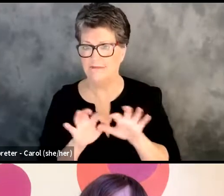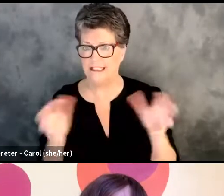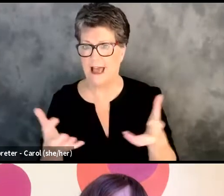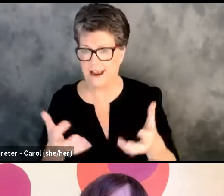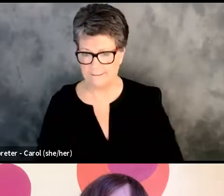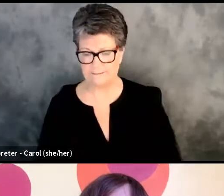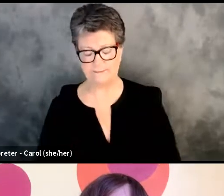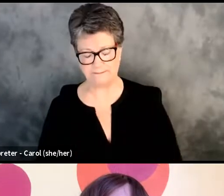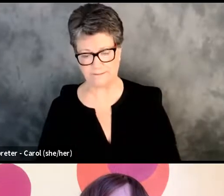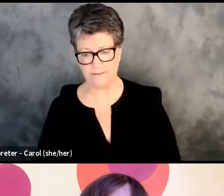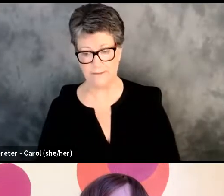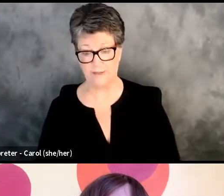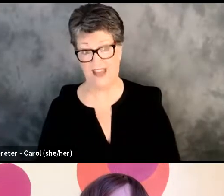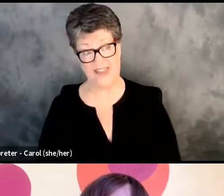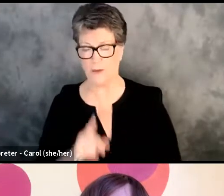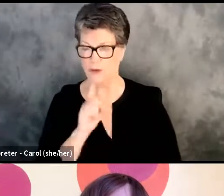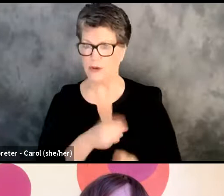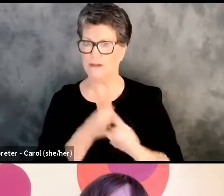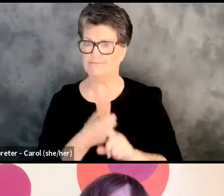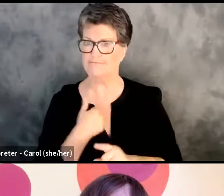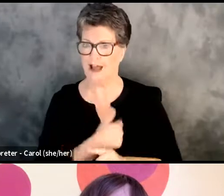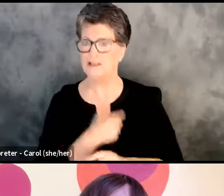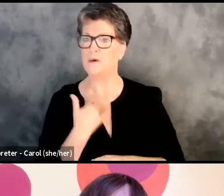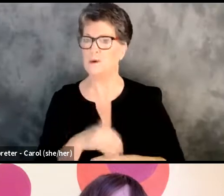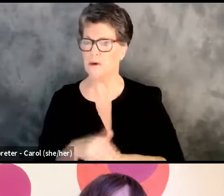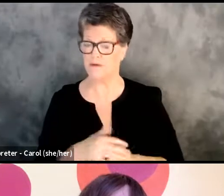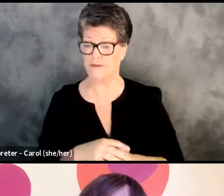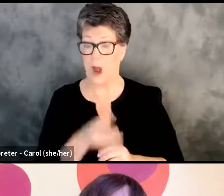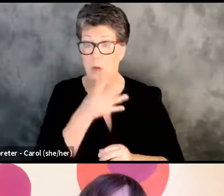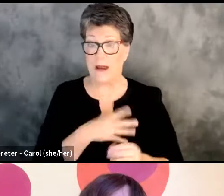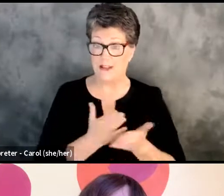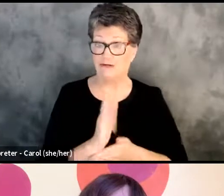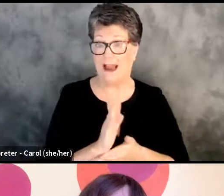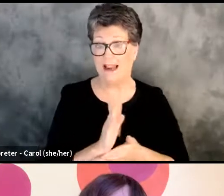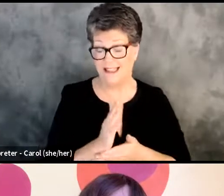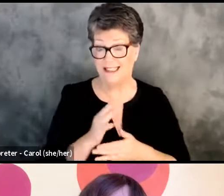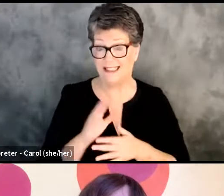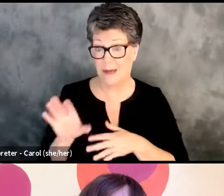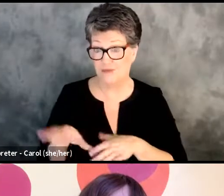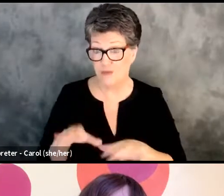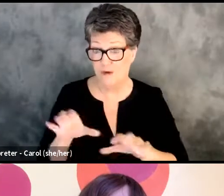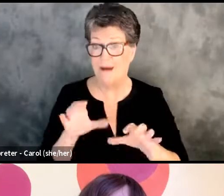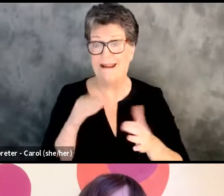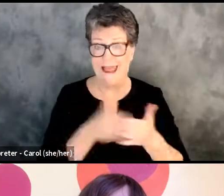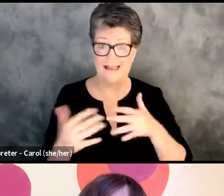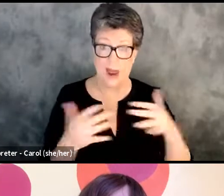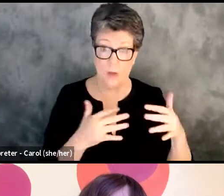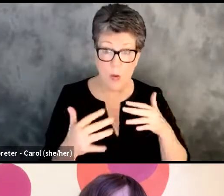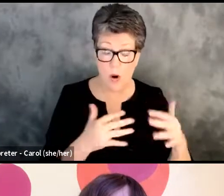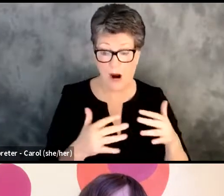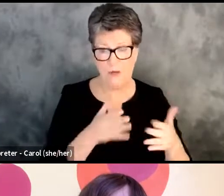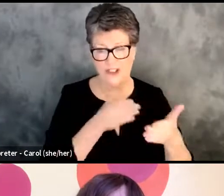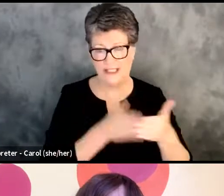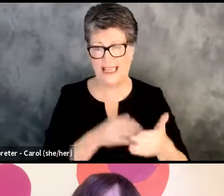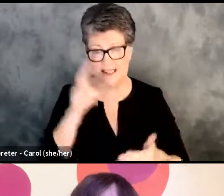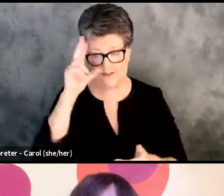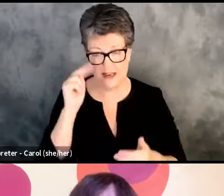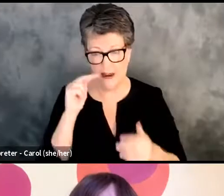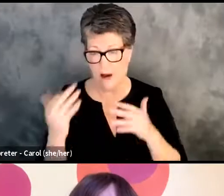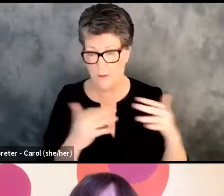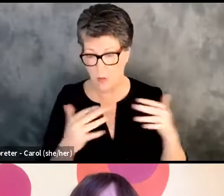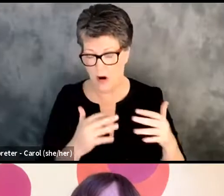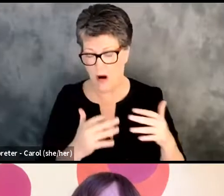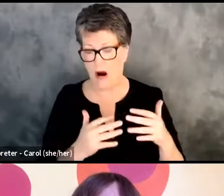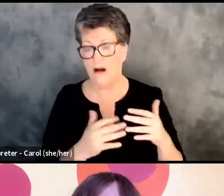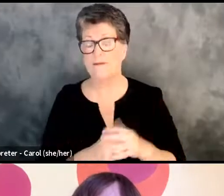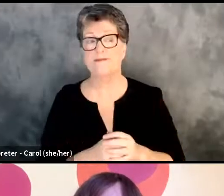that was resonating with us. The women's rights movement, the anti-war movement, which was against the war in Vietnam,